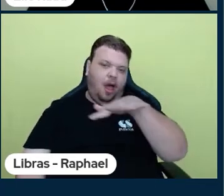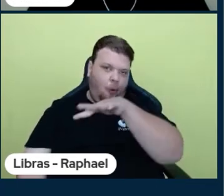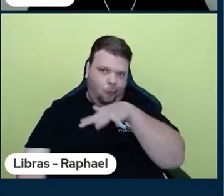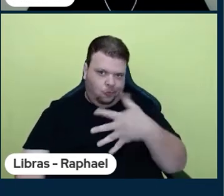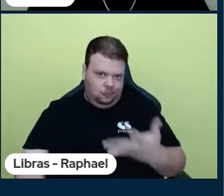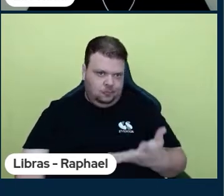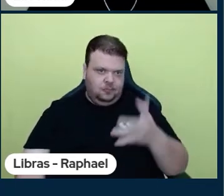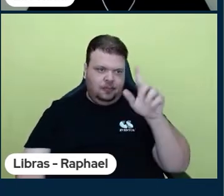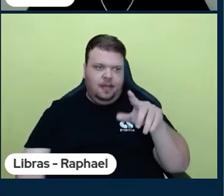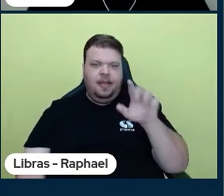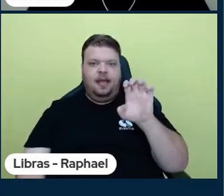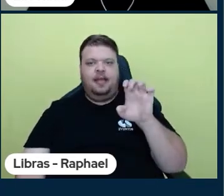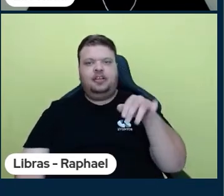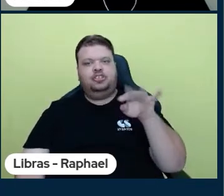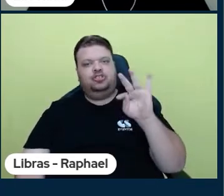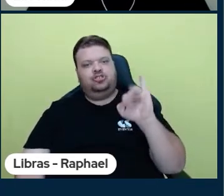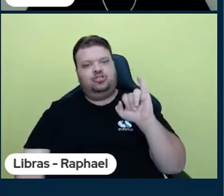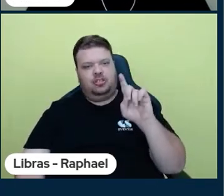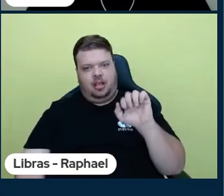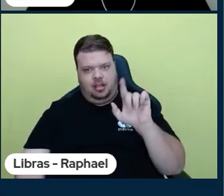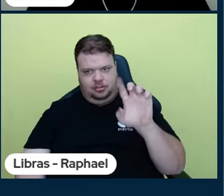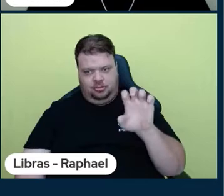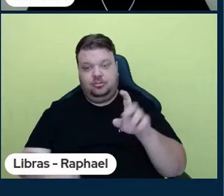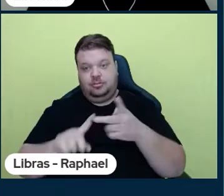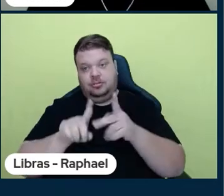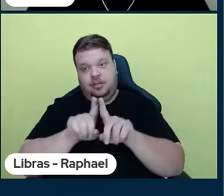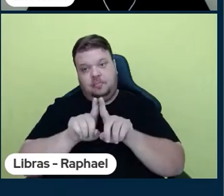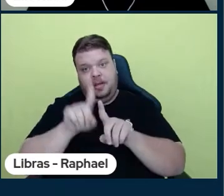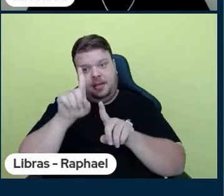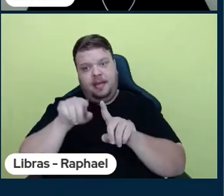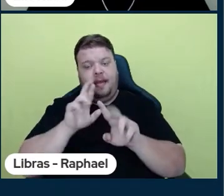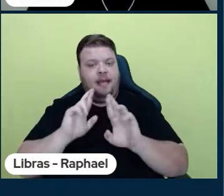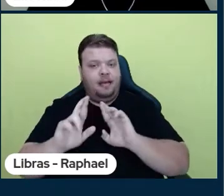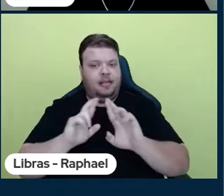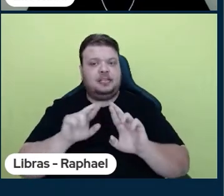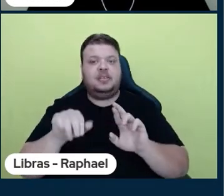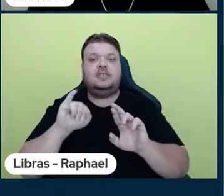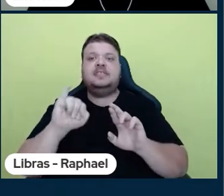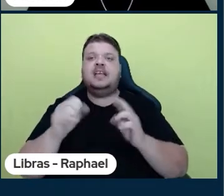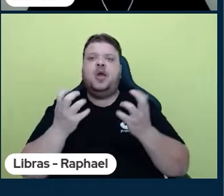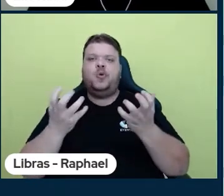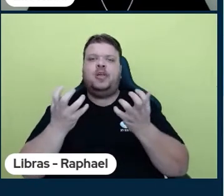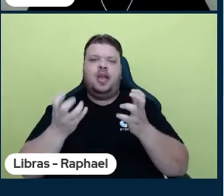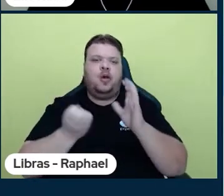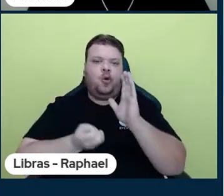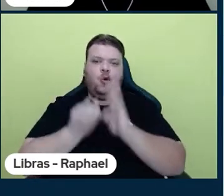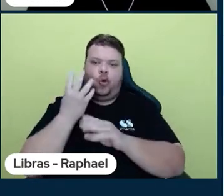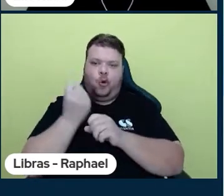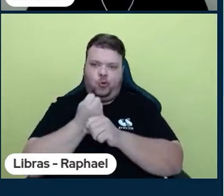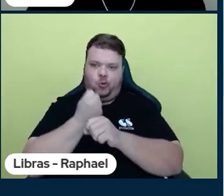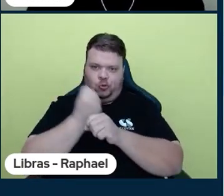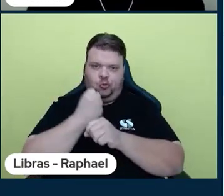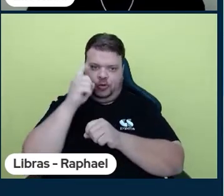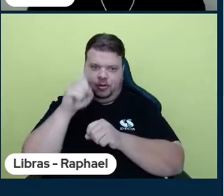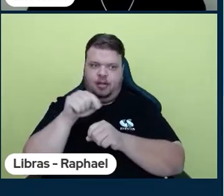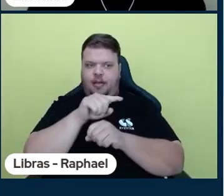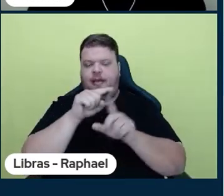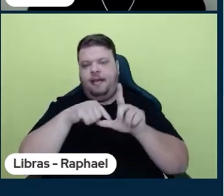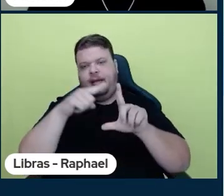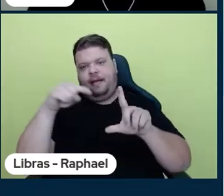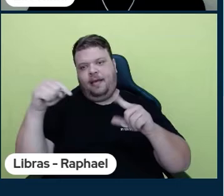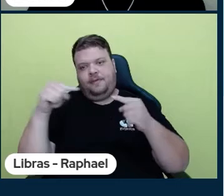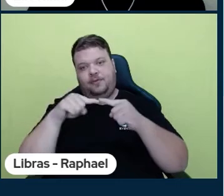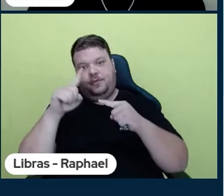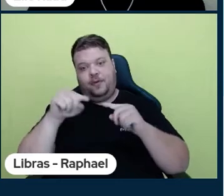to create those entities, and we want to create a relationship between them. So, for example, in this